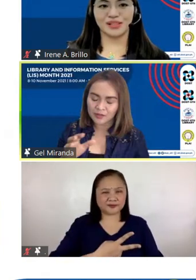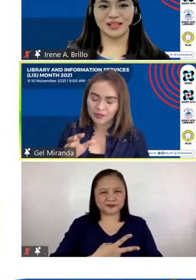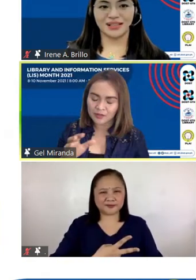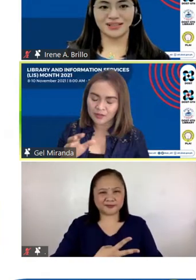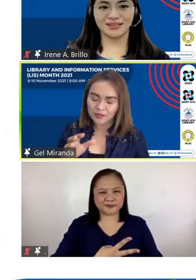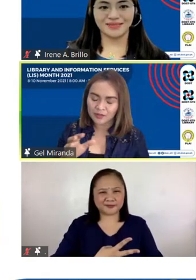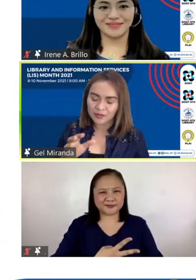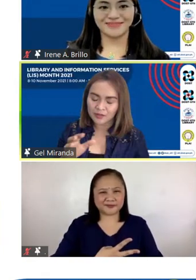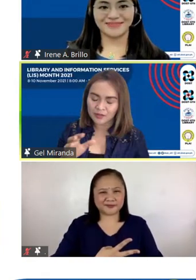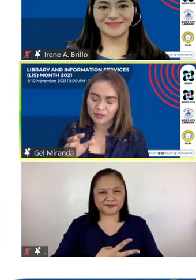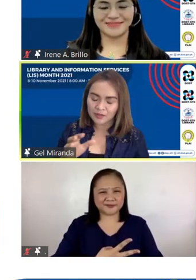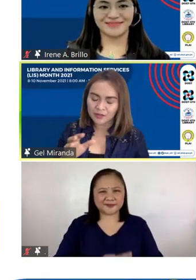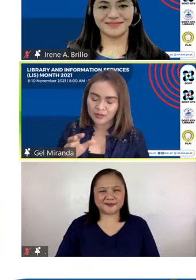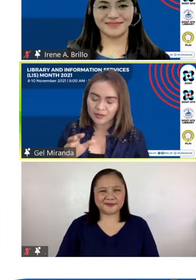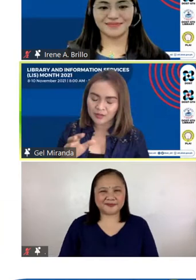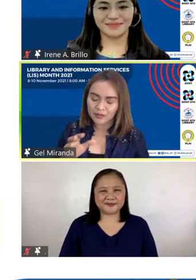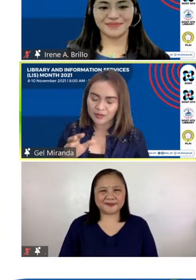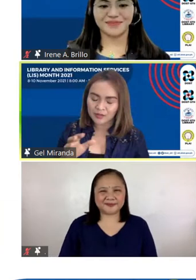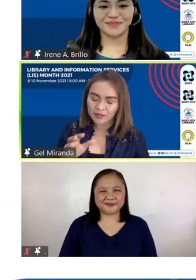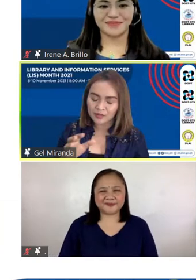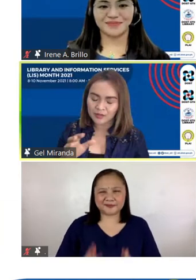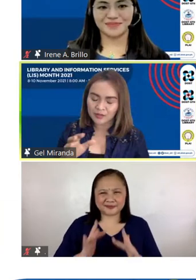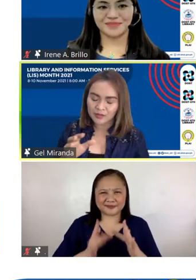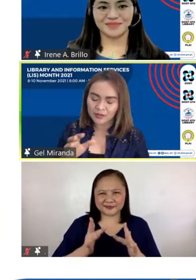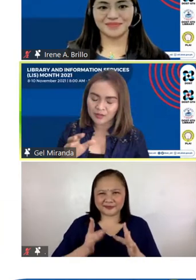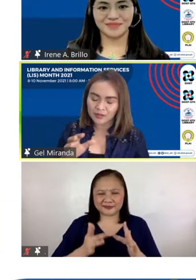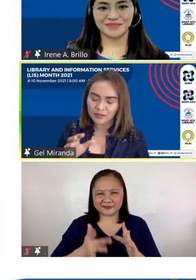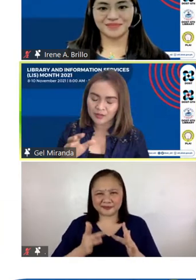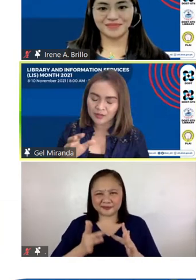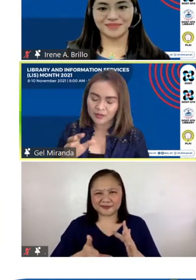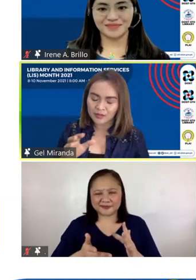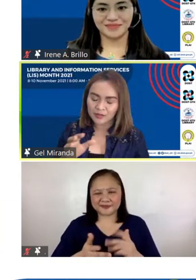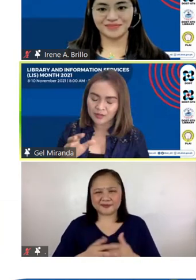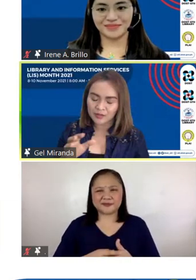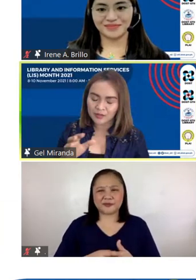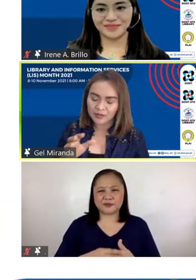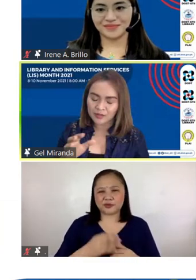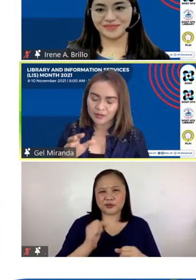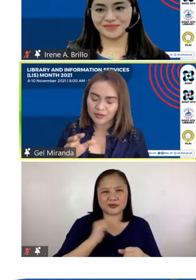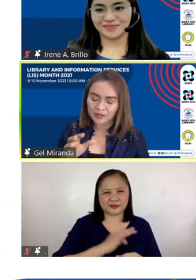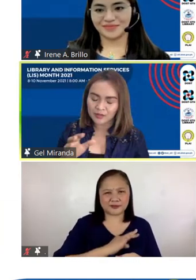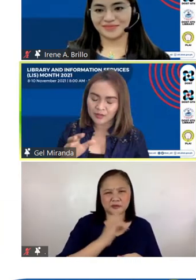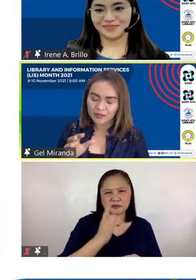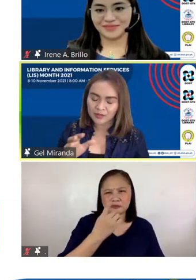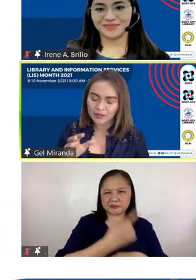Process yan. Yung aming staff na 1 day to 2